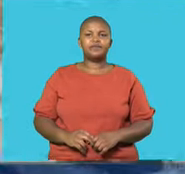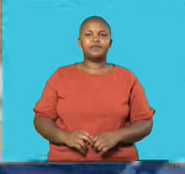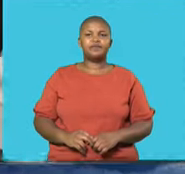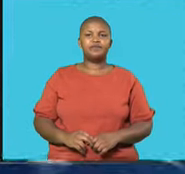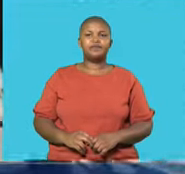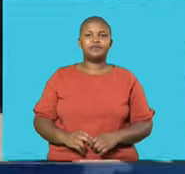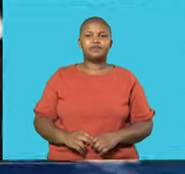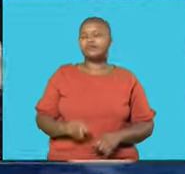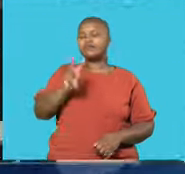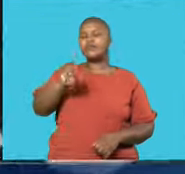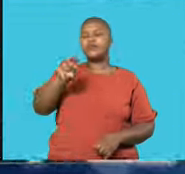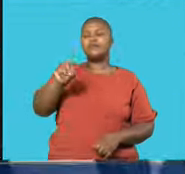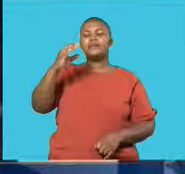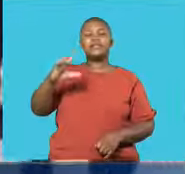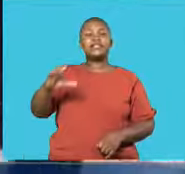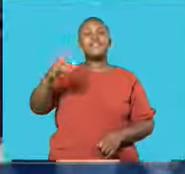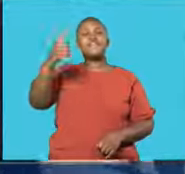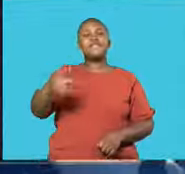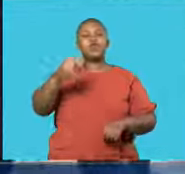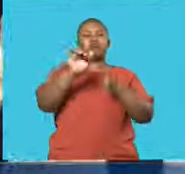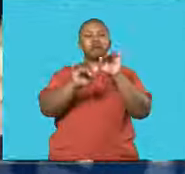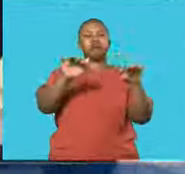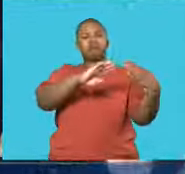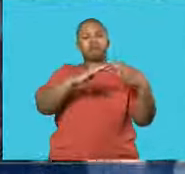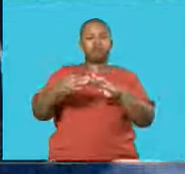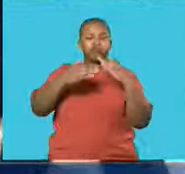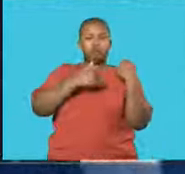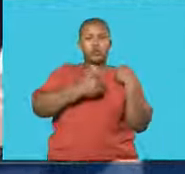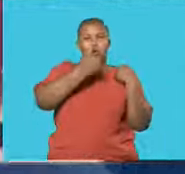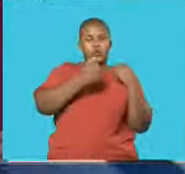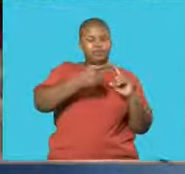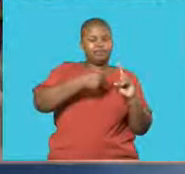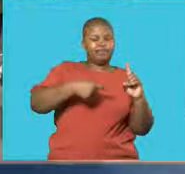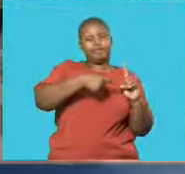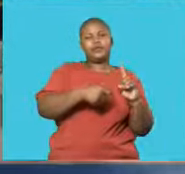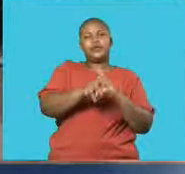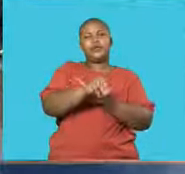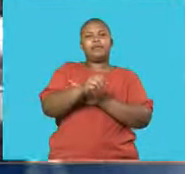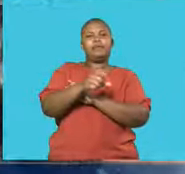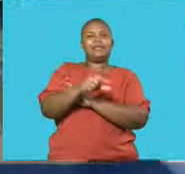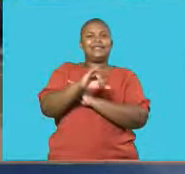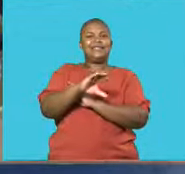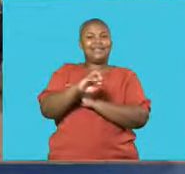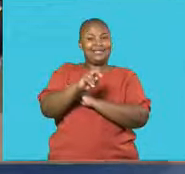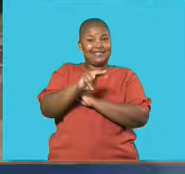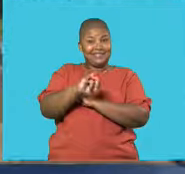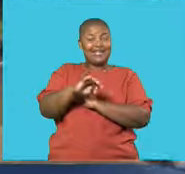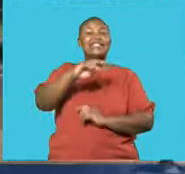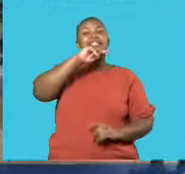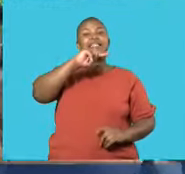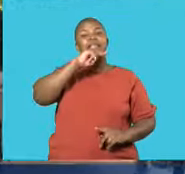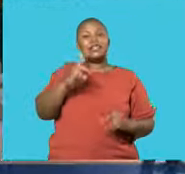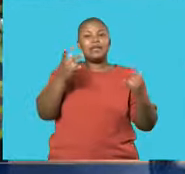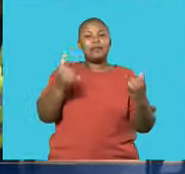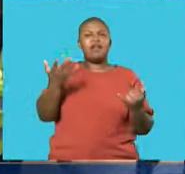MMC wokuvikeleka komphakathi kumkhandlu dolopha wasegolo Dr. Mgcini Tshwaku namhlanje ngesikhathi sasekuseni ubiza amalungu